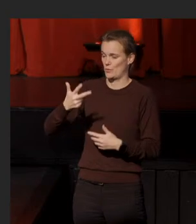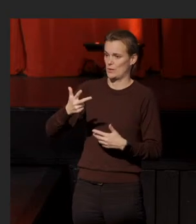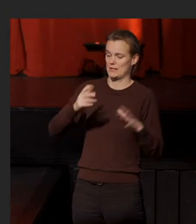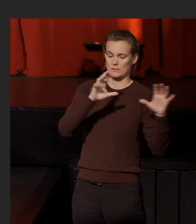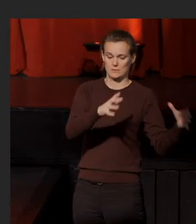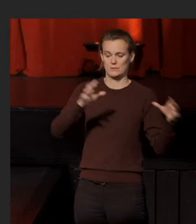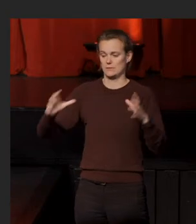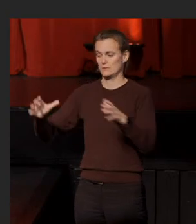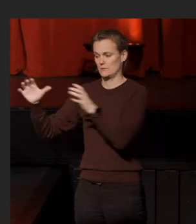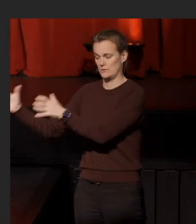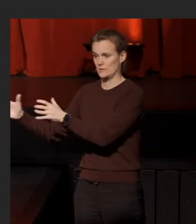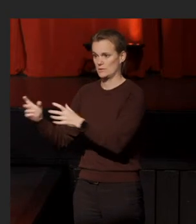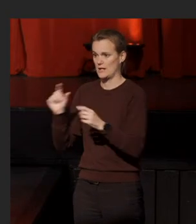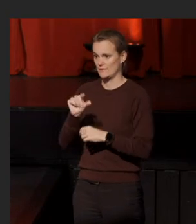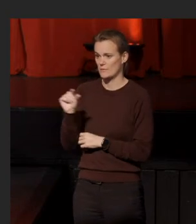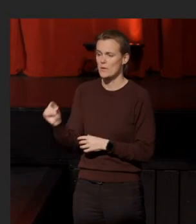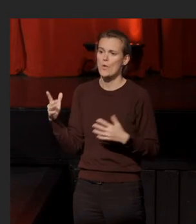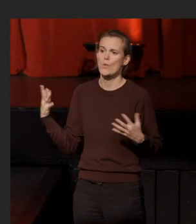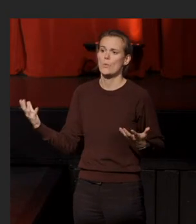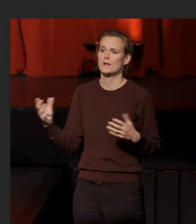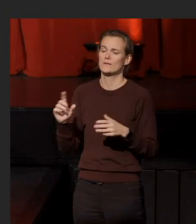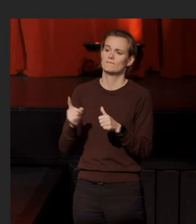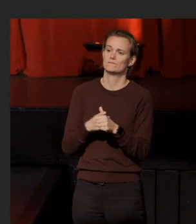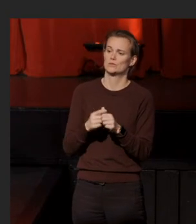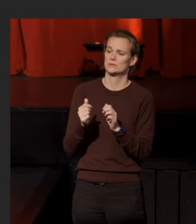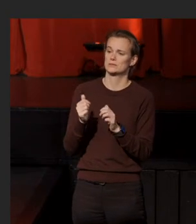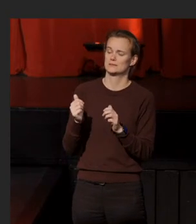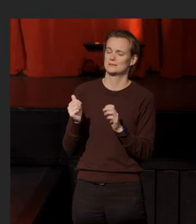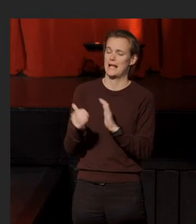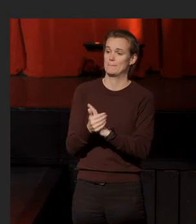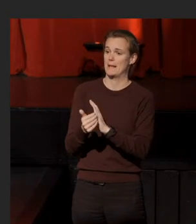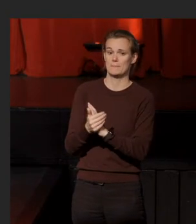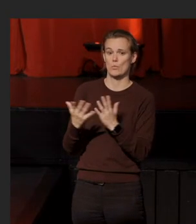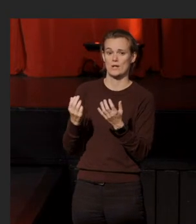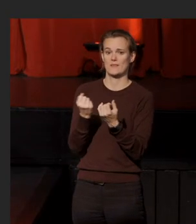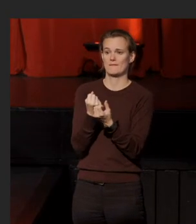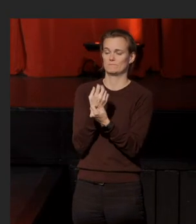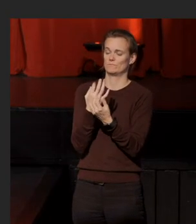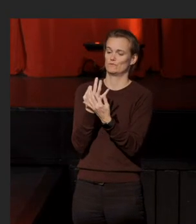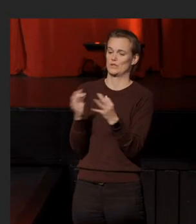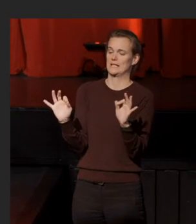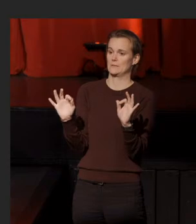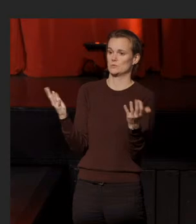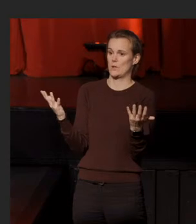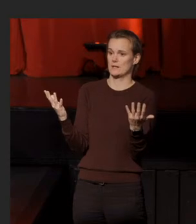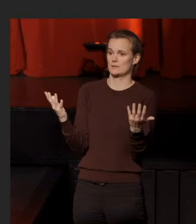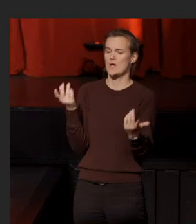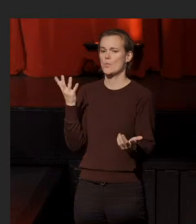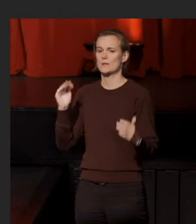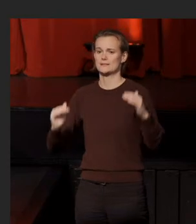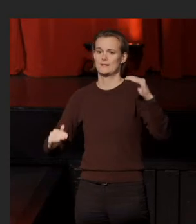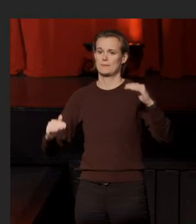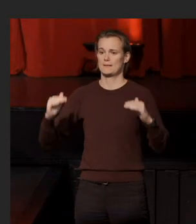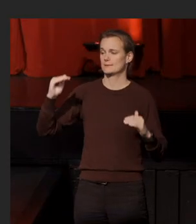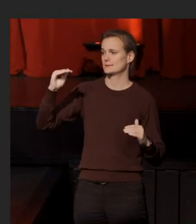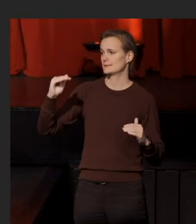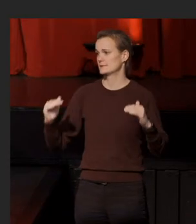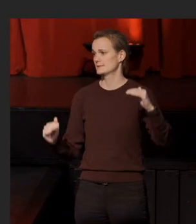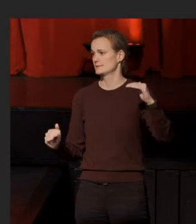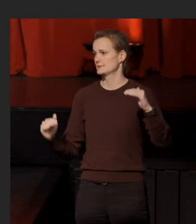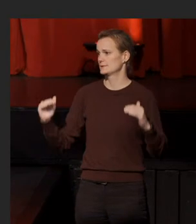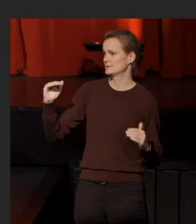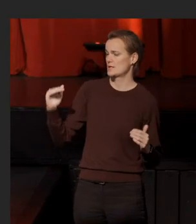name the freedoms protected by the First Amendment. Most don't understand the checks and balances that mean that we need an independent